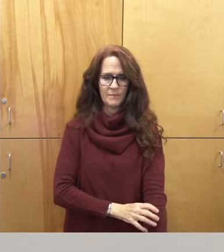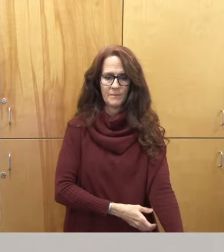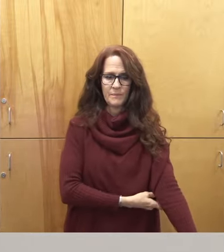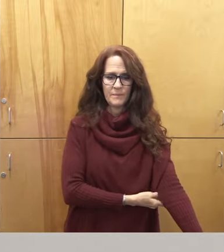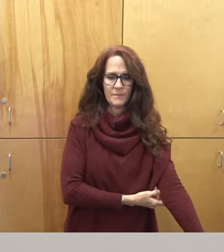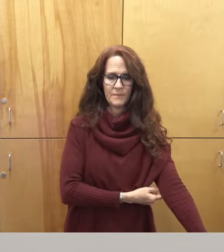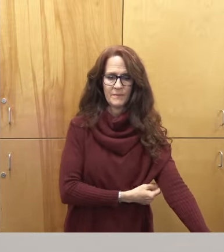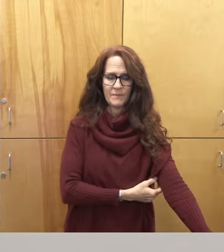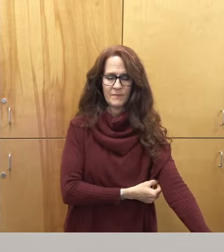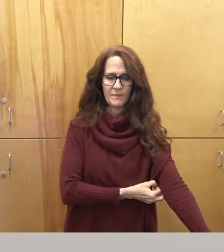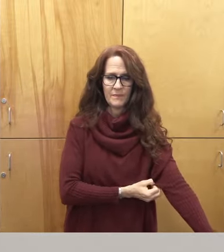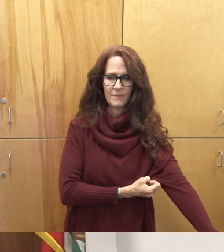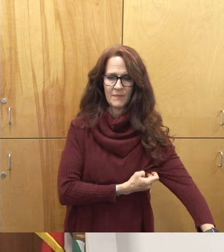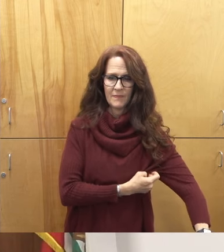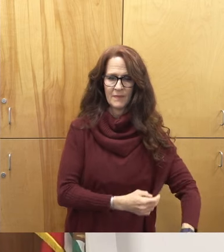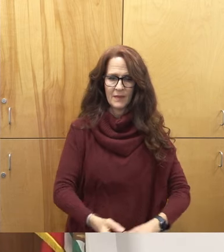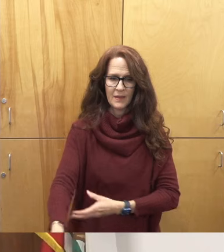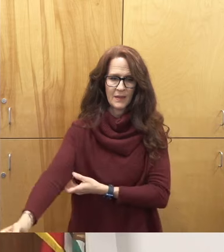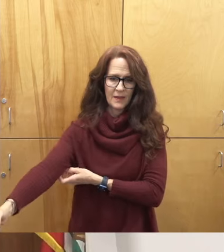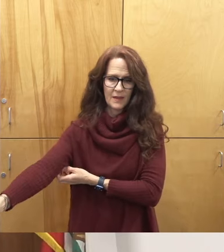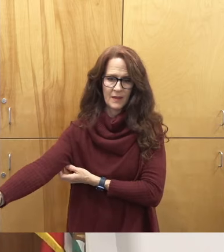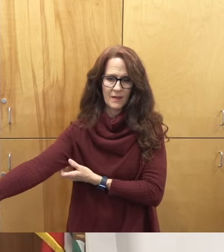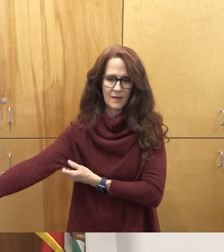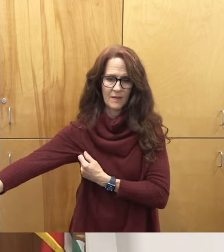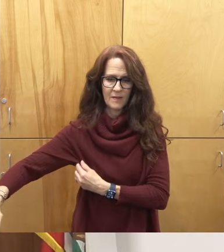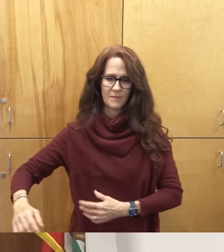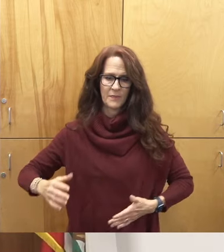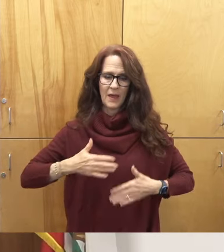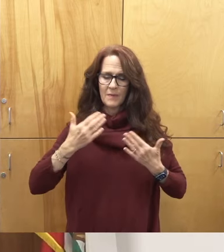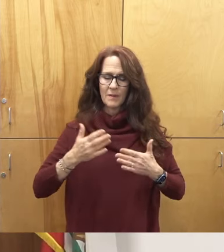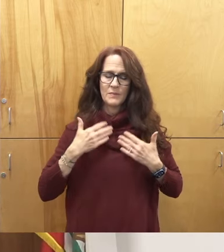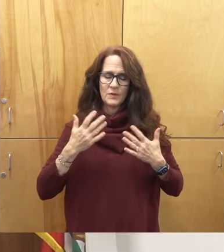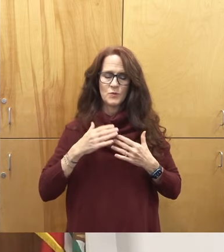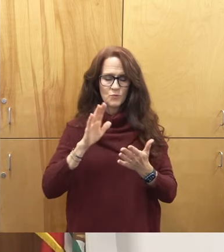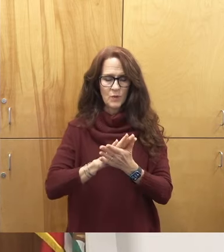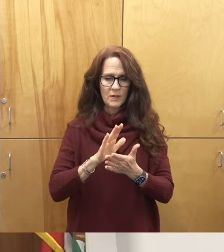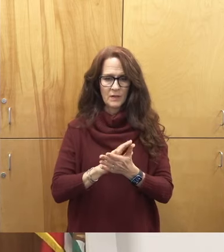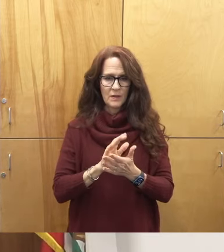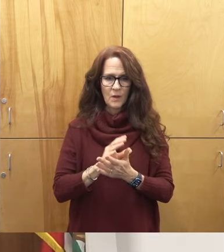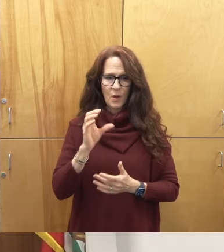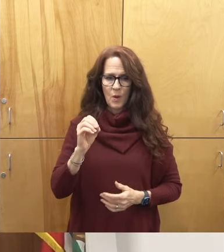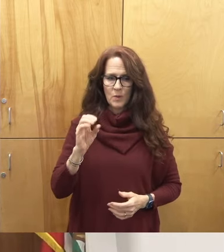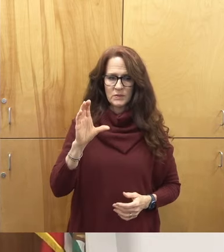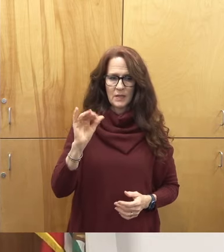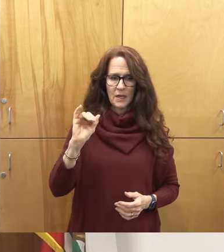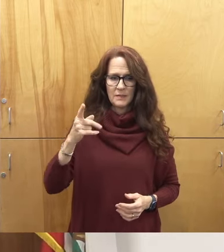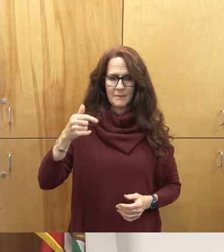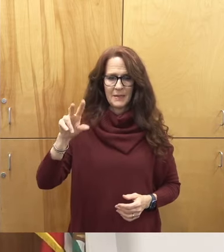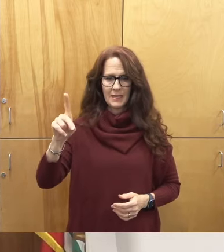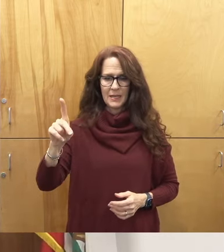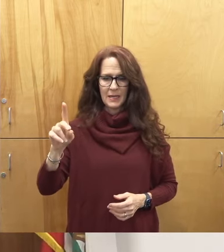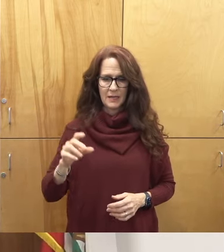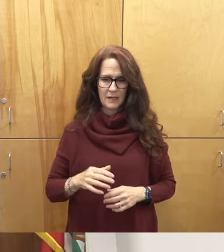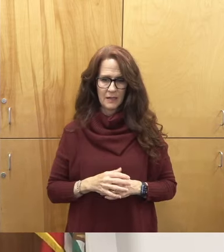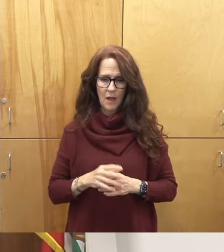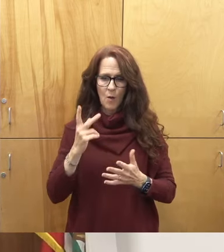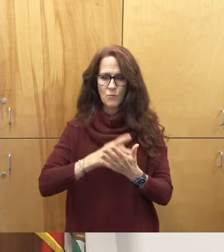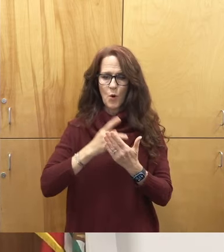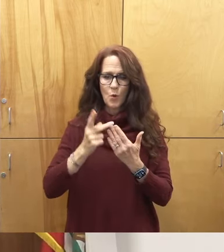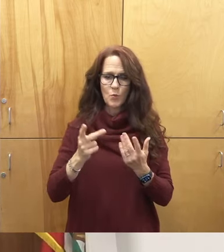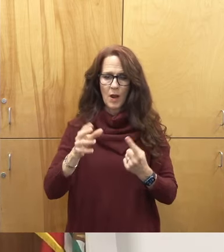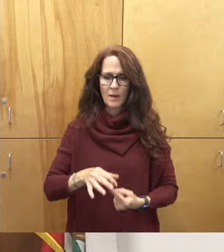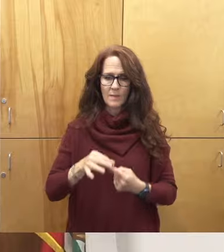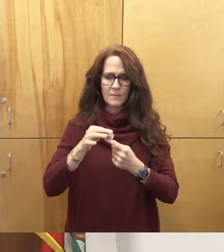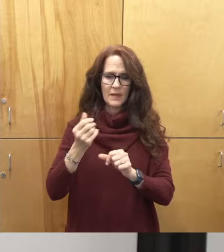I am pleased and to celebrate and recognize the following promotions within OCIPD. Jennifer Crockett from Program Specialist to